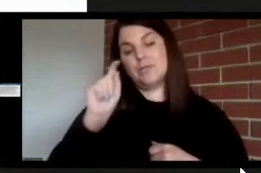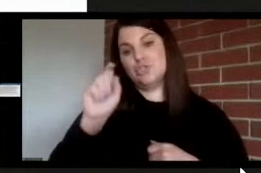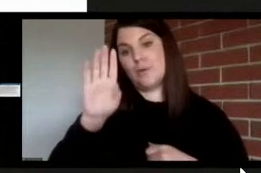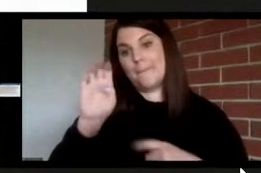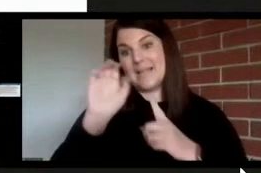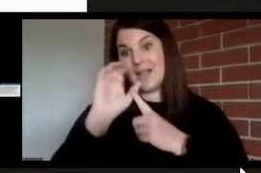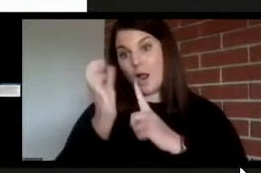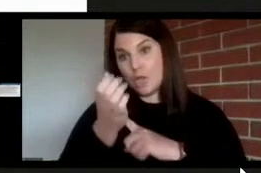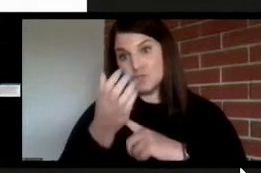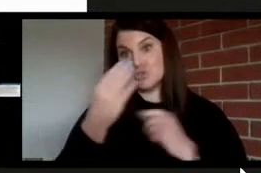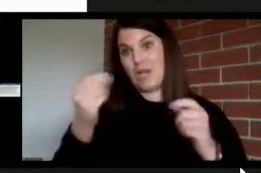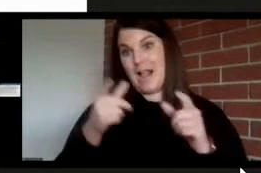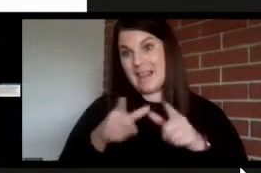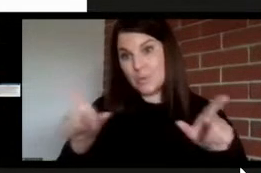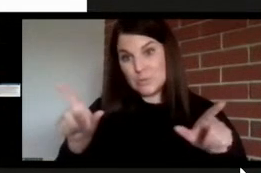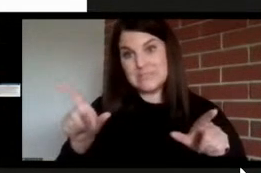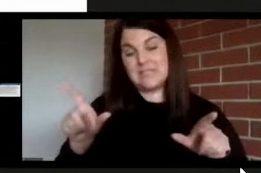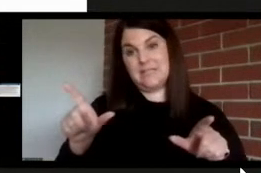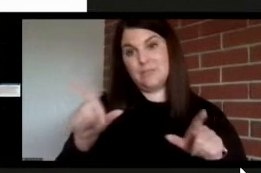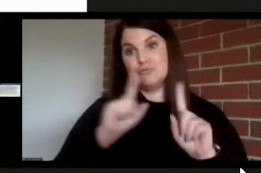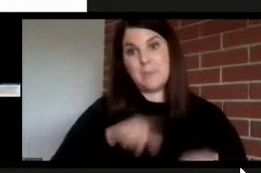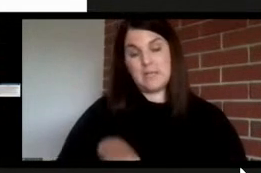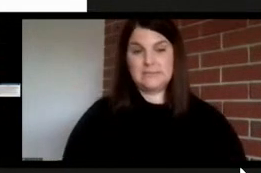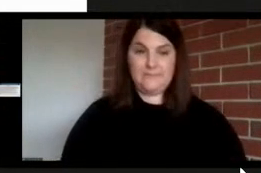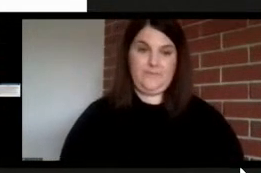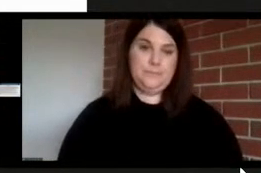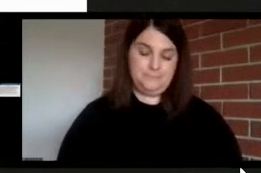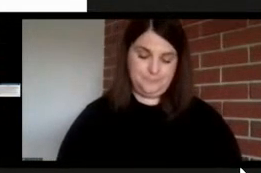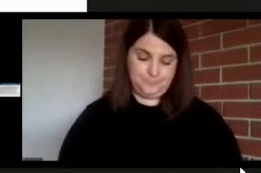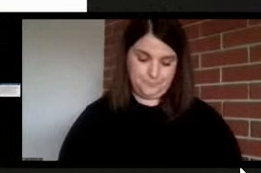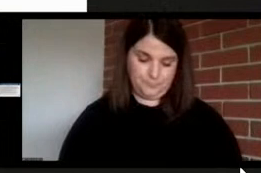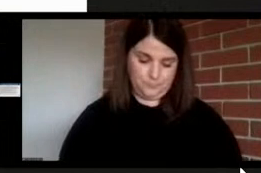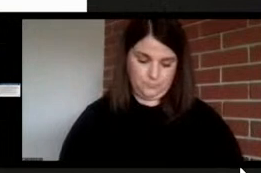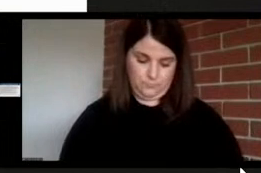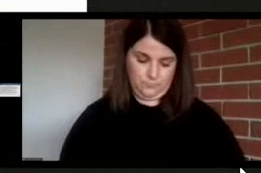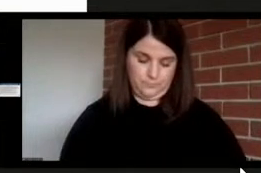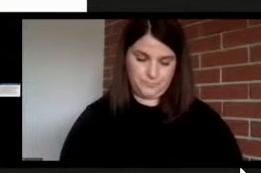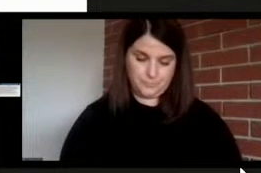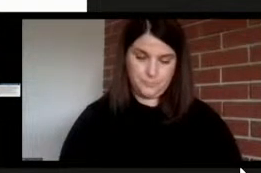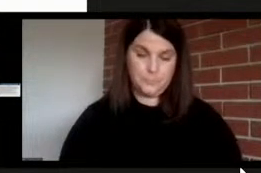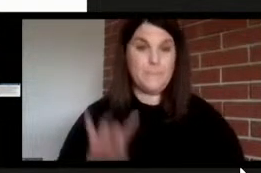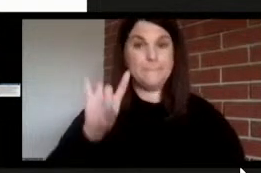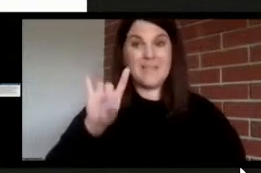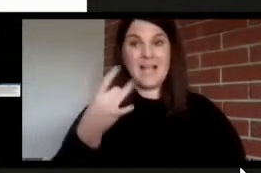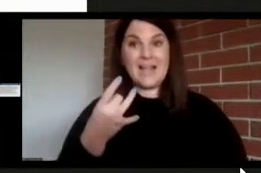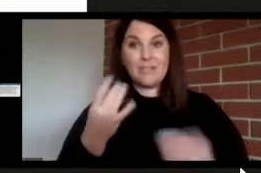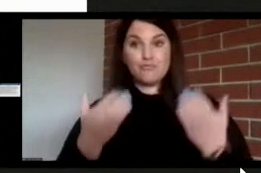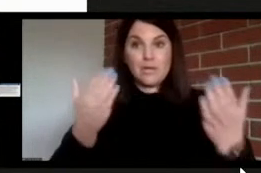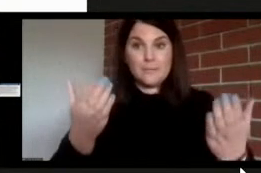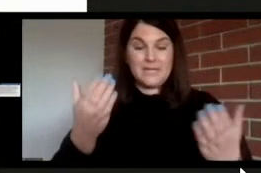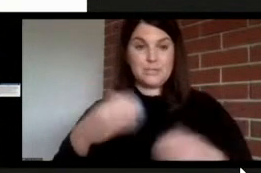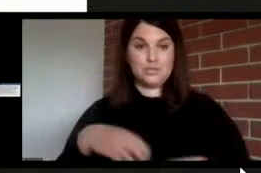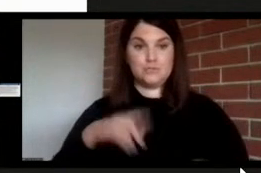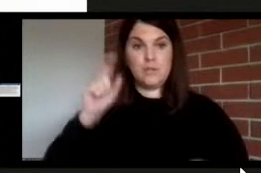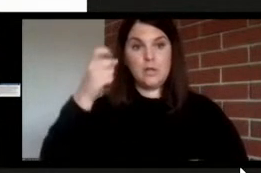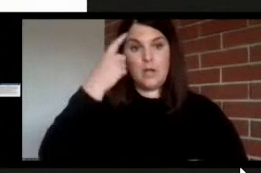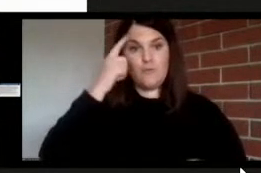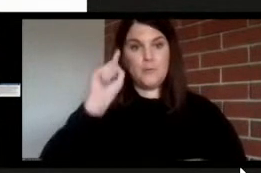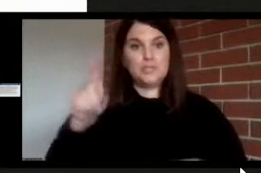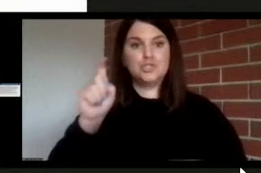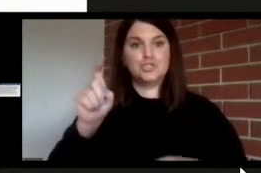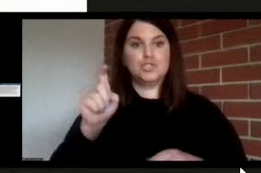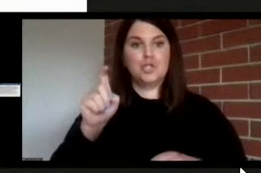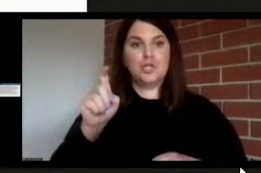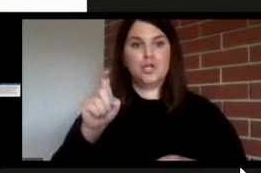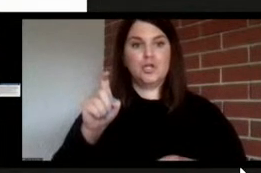culturally and linguistically responsive. Our eighth recommendation, the federal government should expand incentive programs